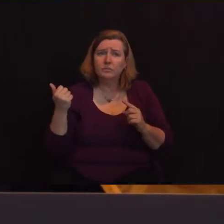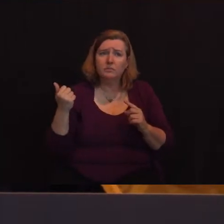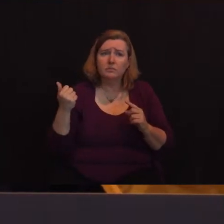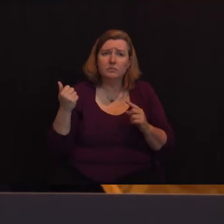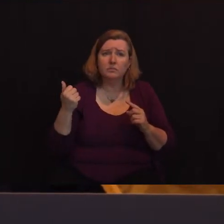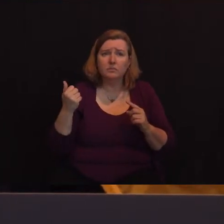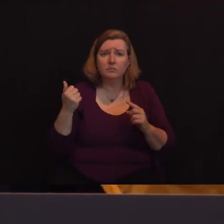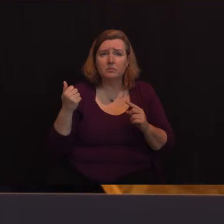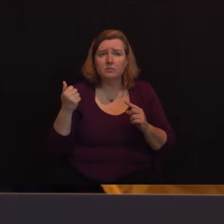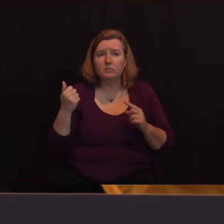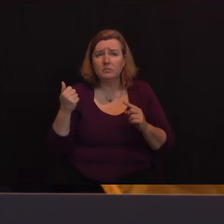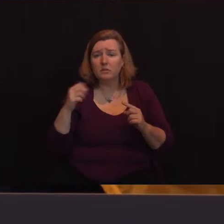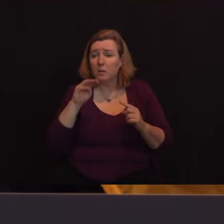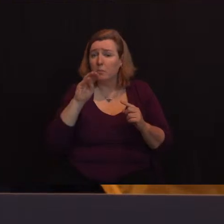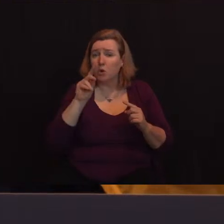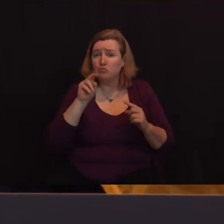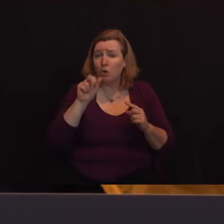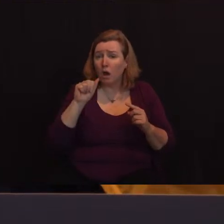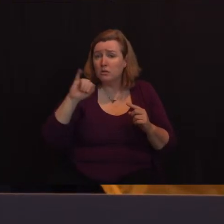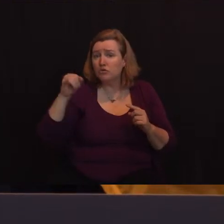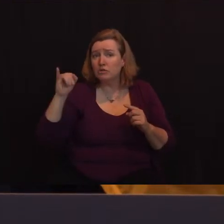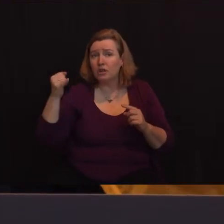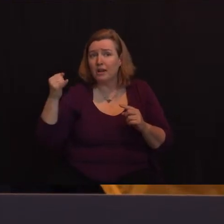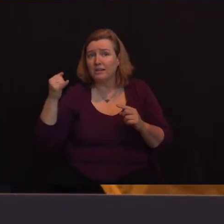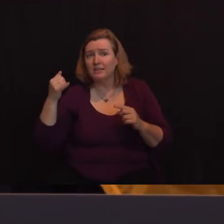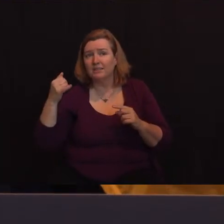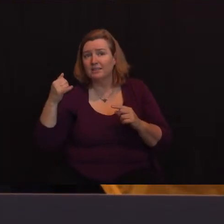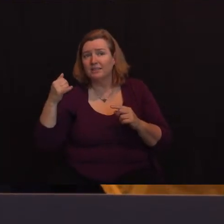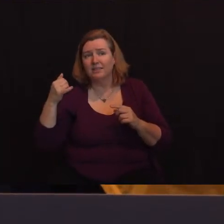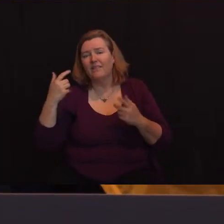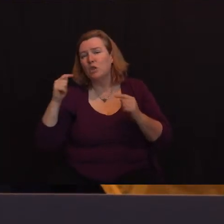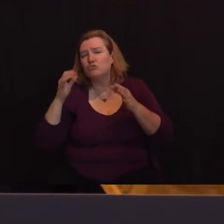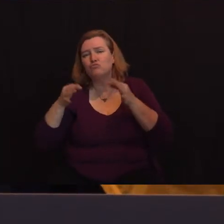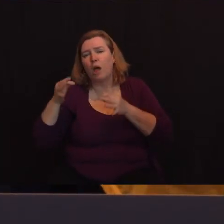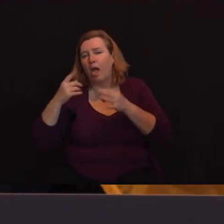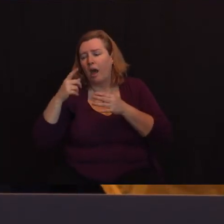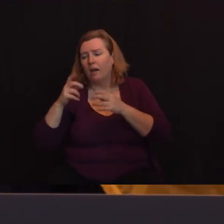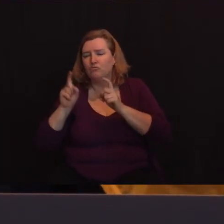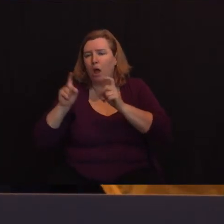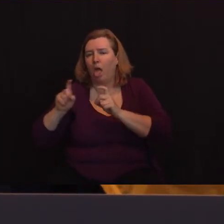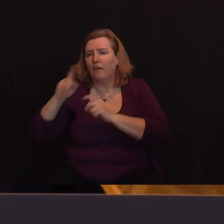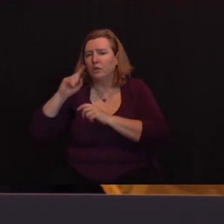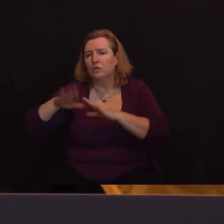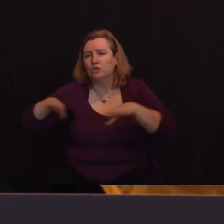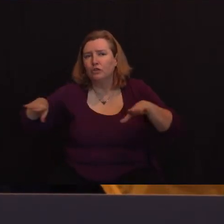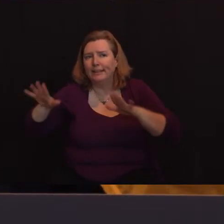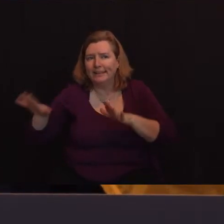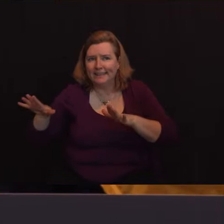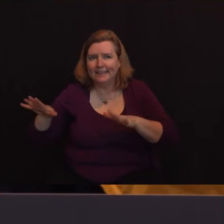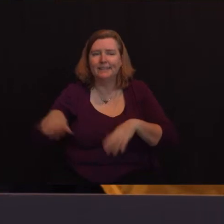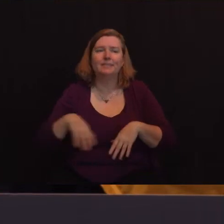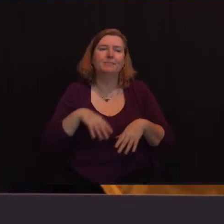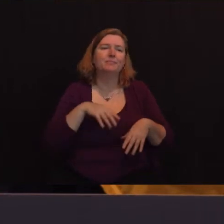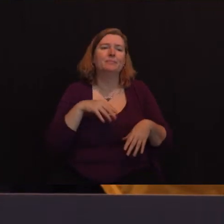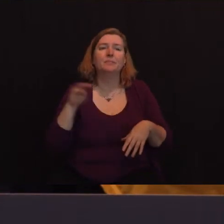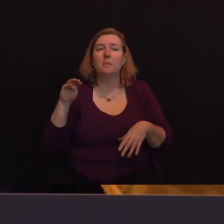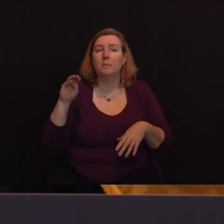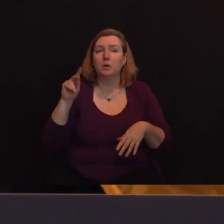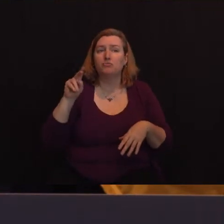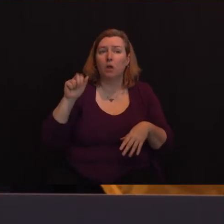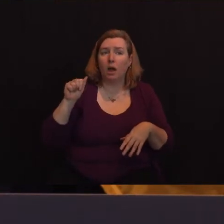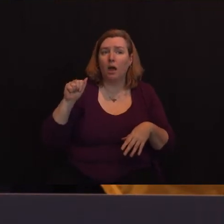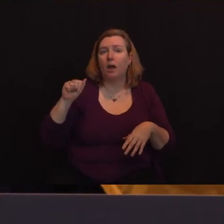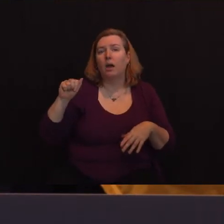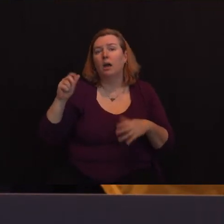It's too early. They're all doing trials, but it's too early on kids. So my gut tells me it'll be Pfizer for a while. Moderna, maybe. Moderna, you